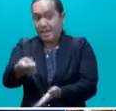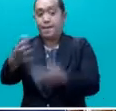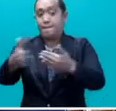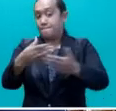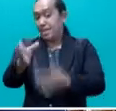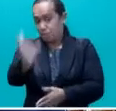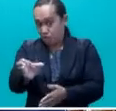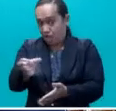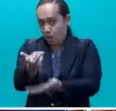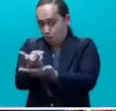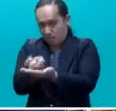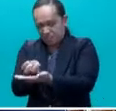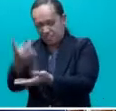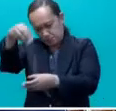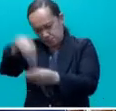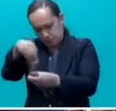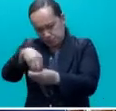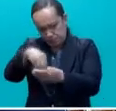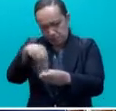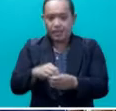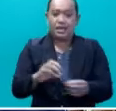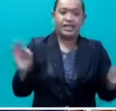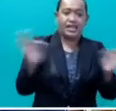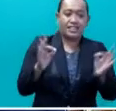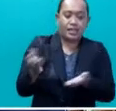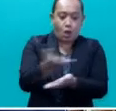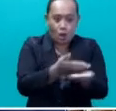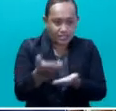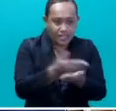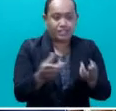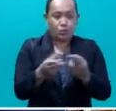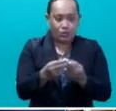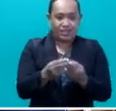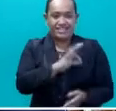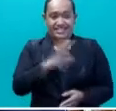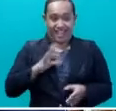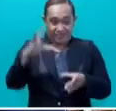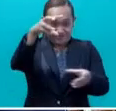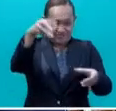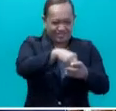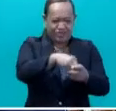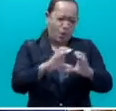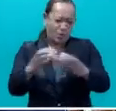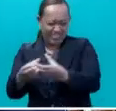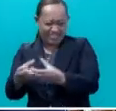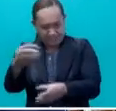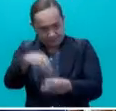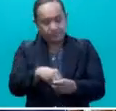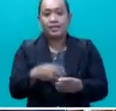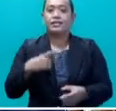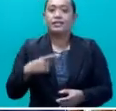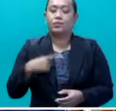be fraudulent without consulting the Staff Appeals Committee. He approved payments of per diems and related expenses for